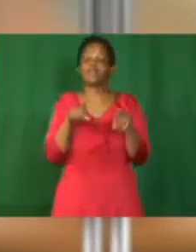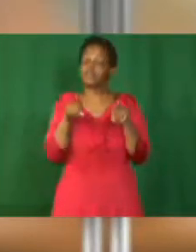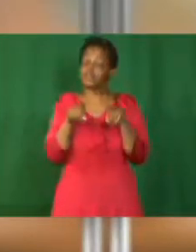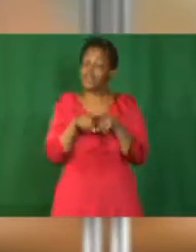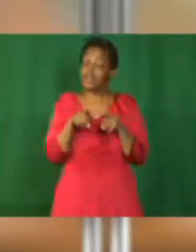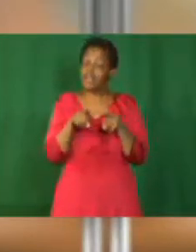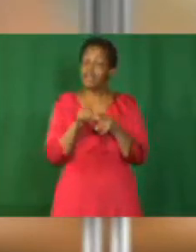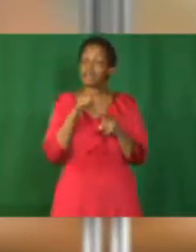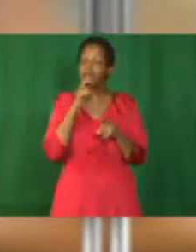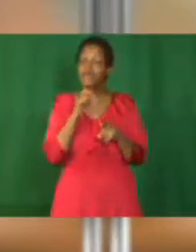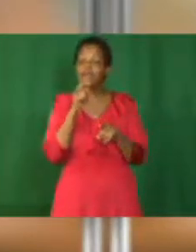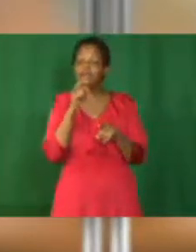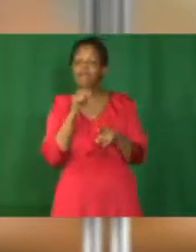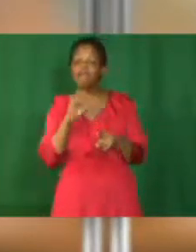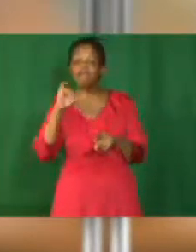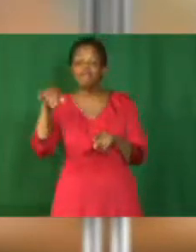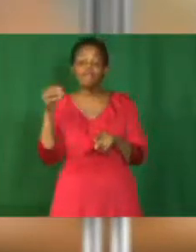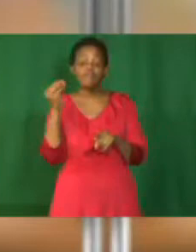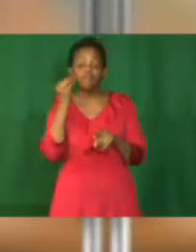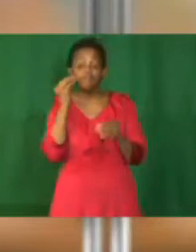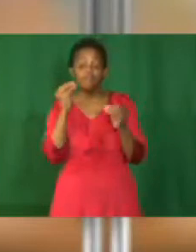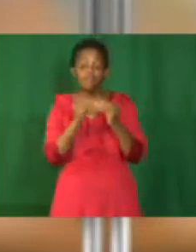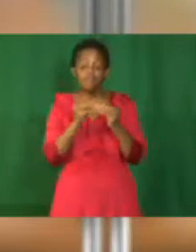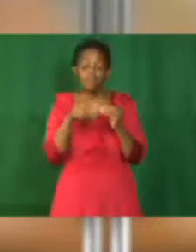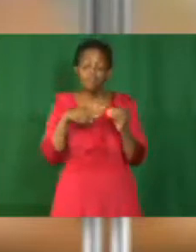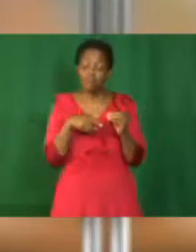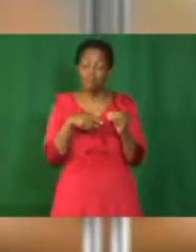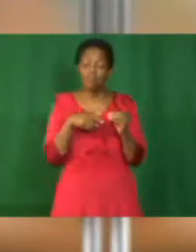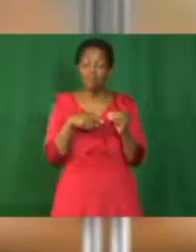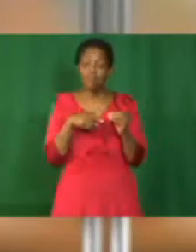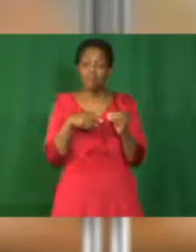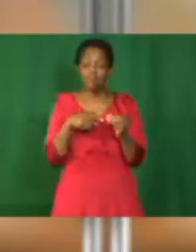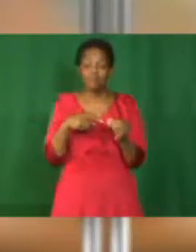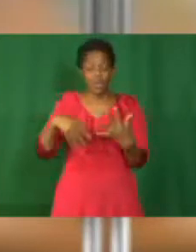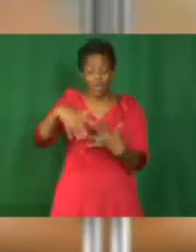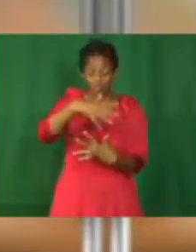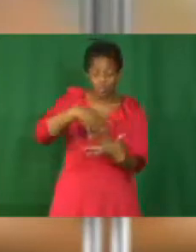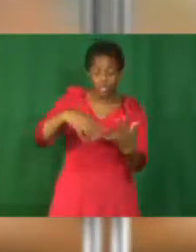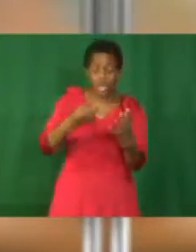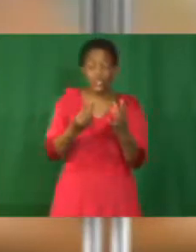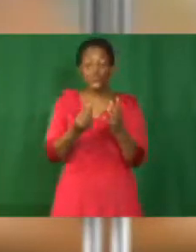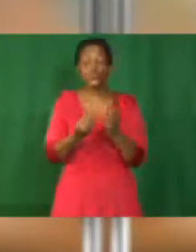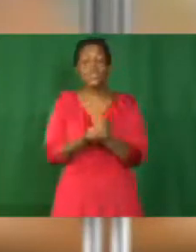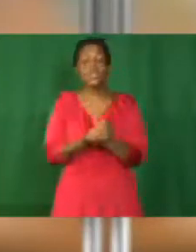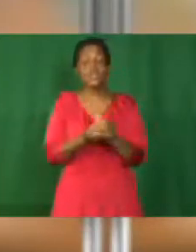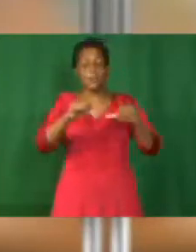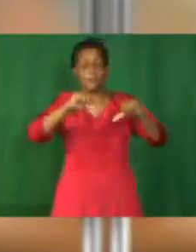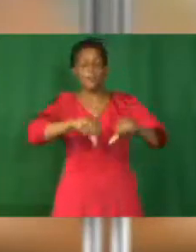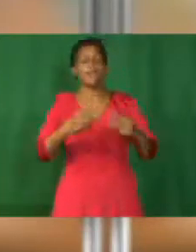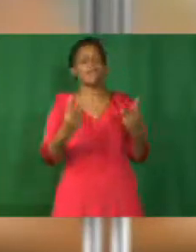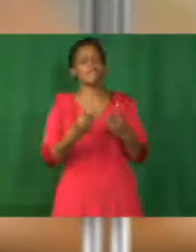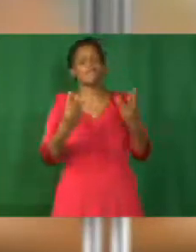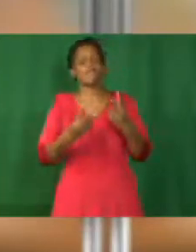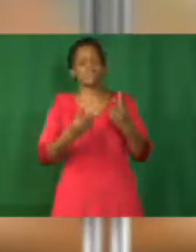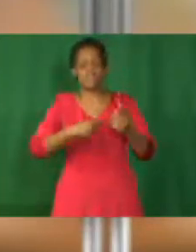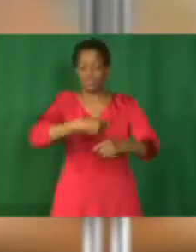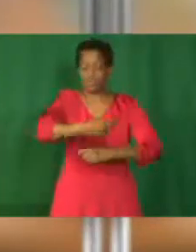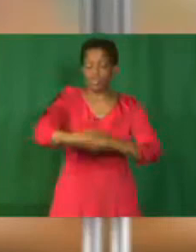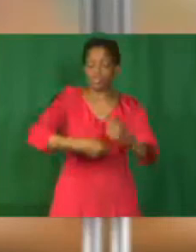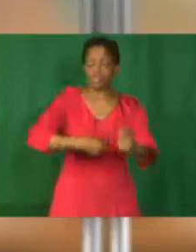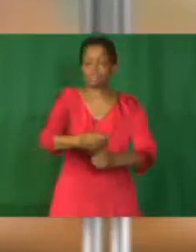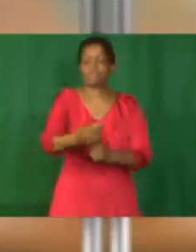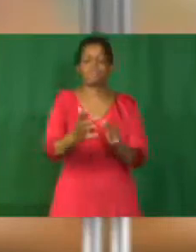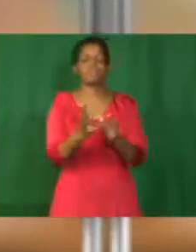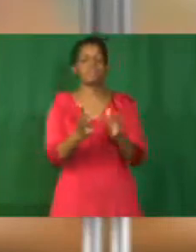Iscariot conspired with evil people. They sold Jesus, betrayed him, and he died.